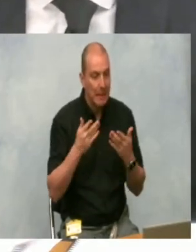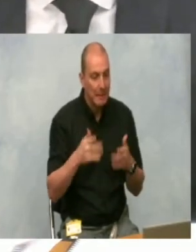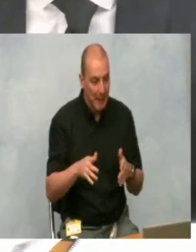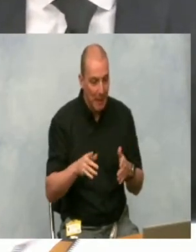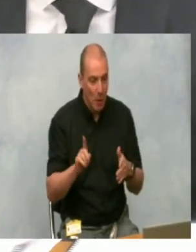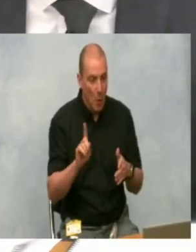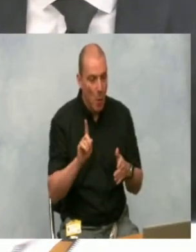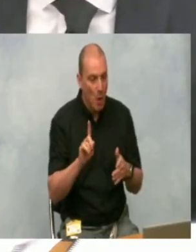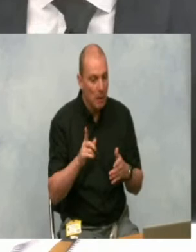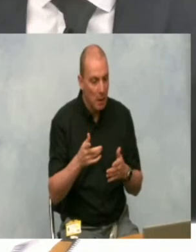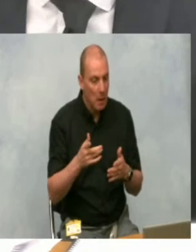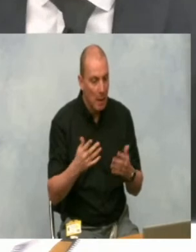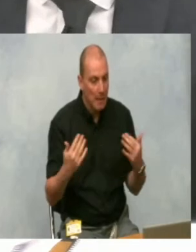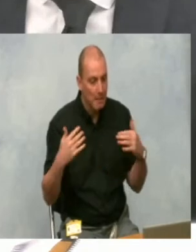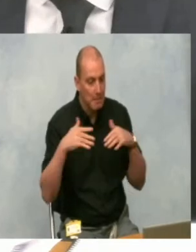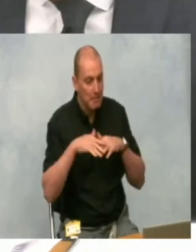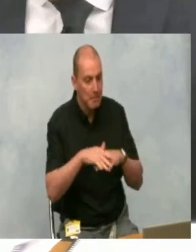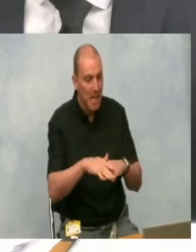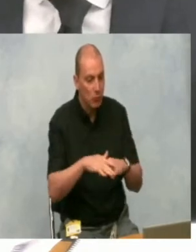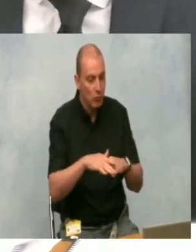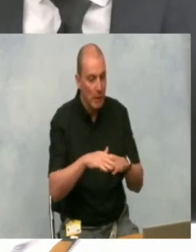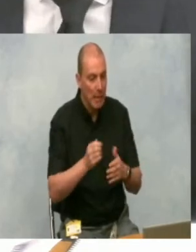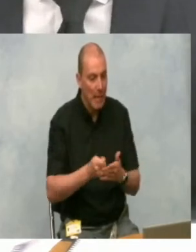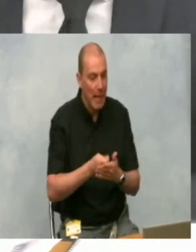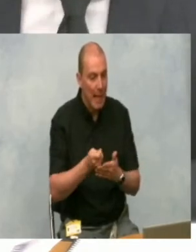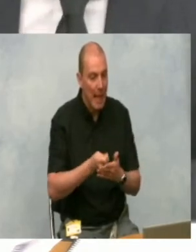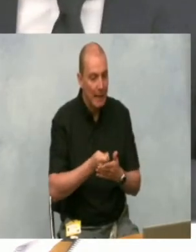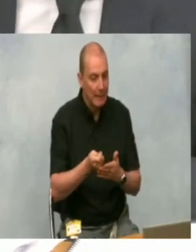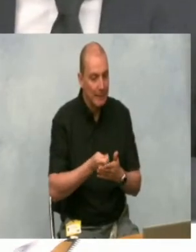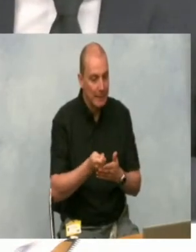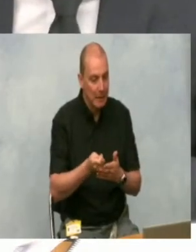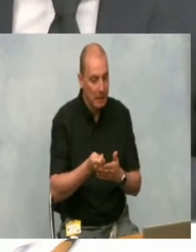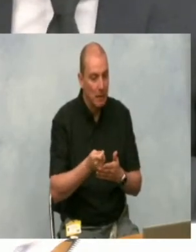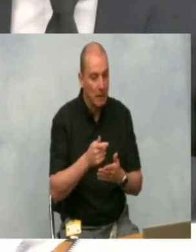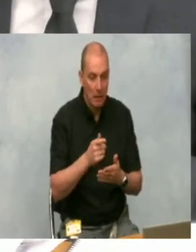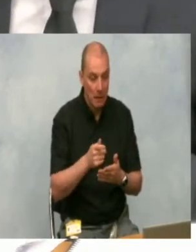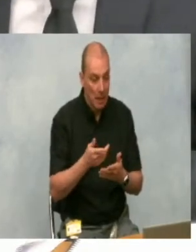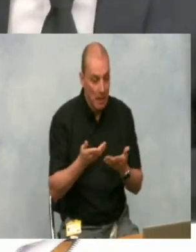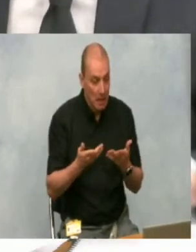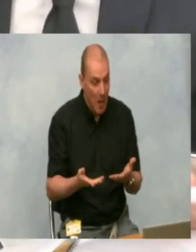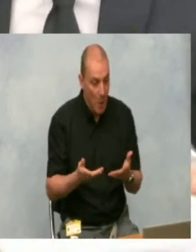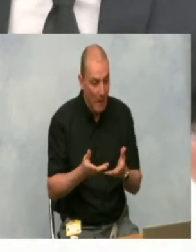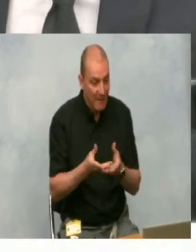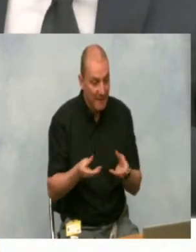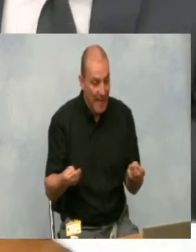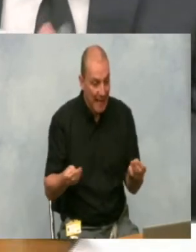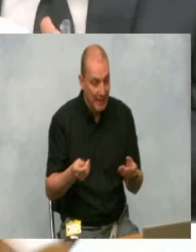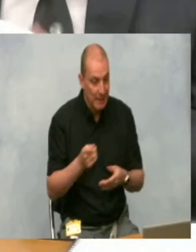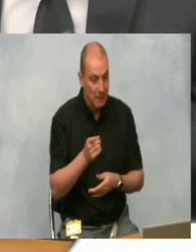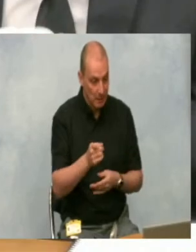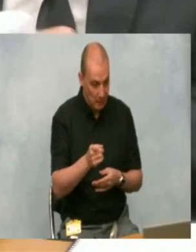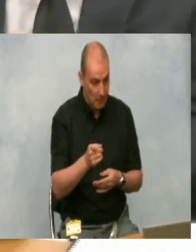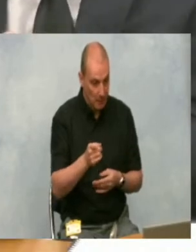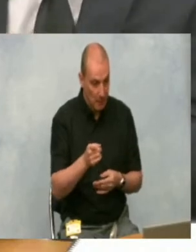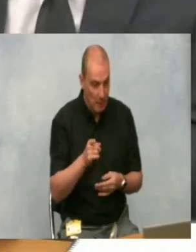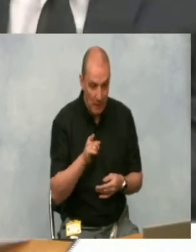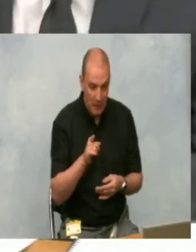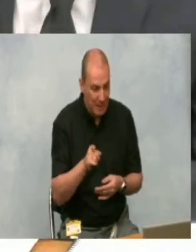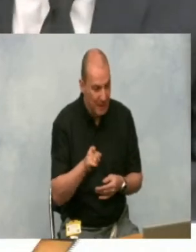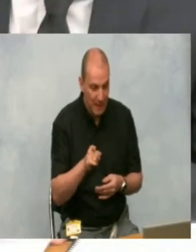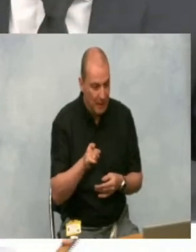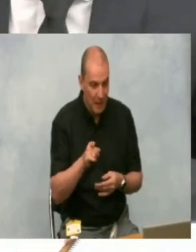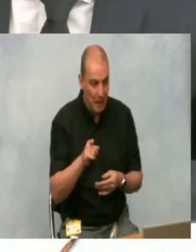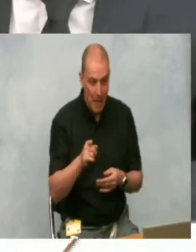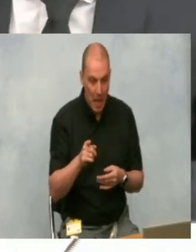housing let pool. It's now vacant and it's considered appropriate now, as it's not within a normal managed